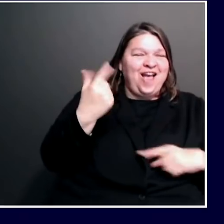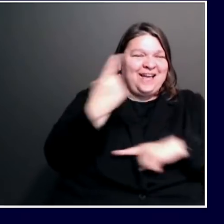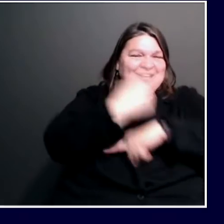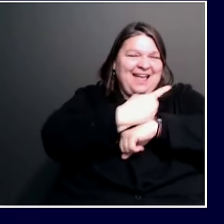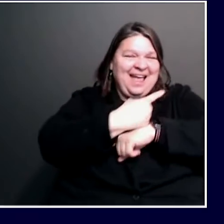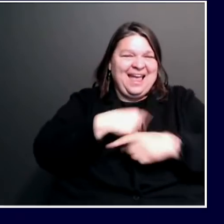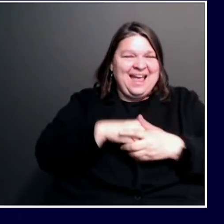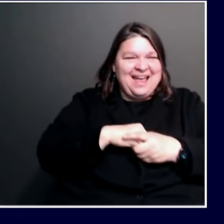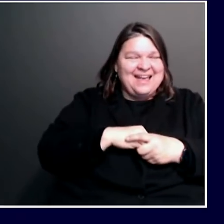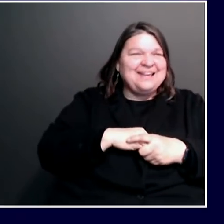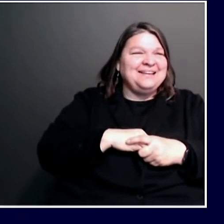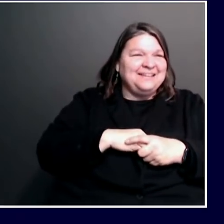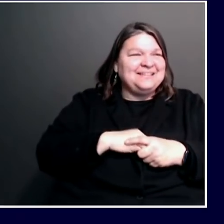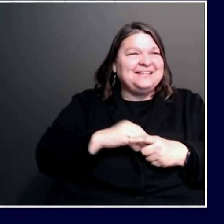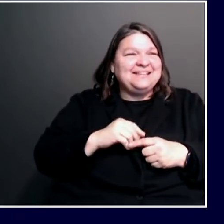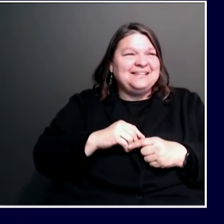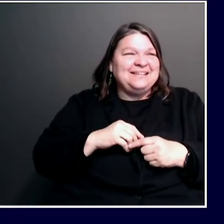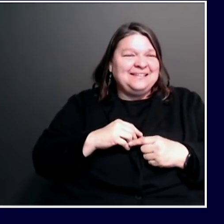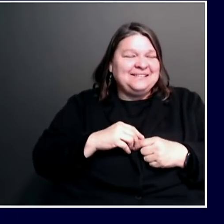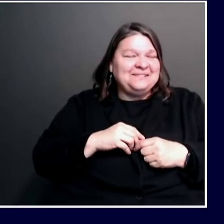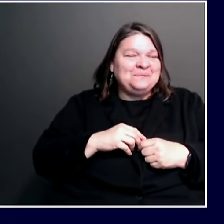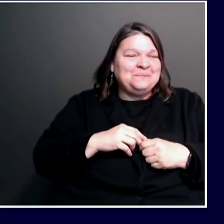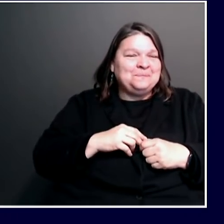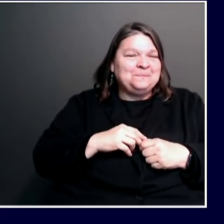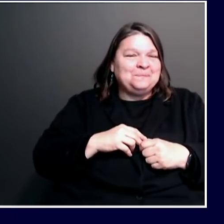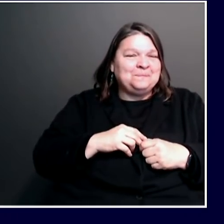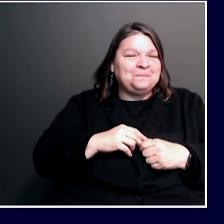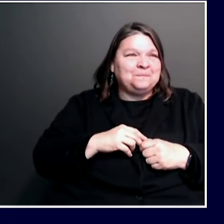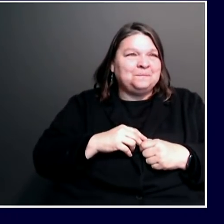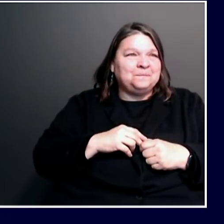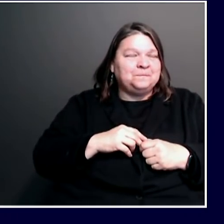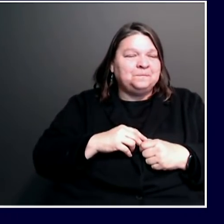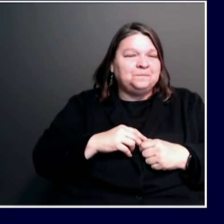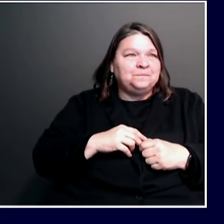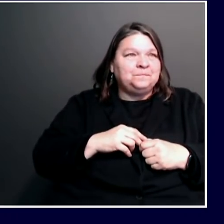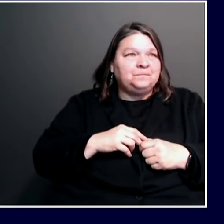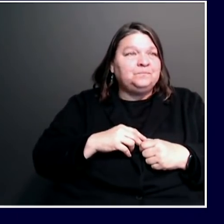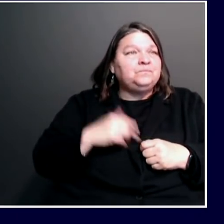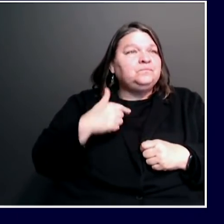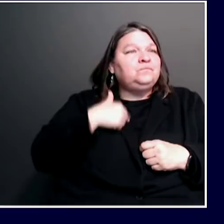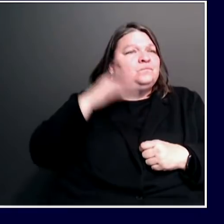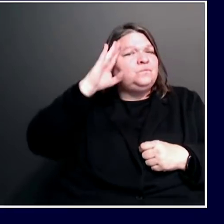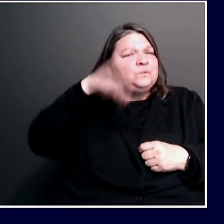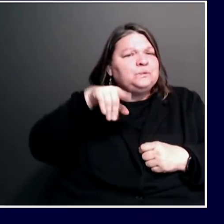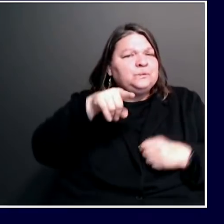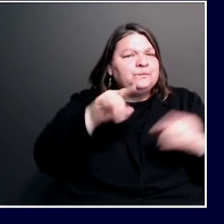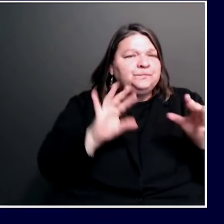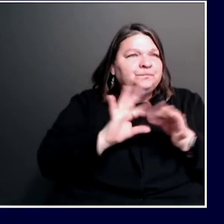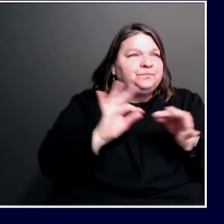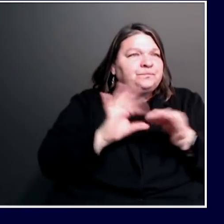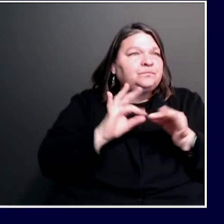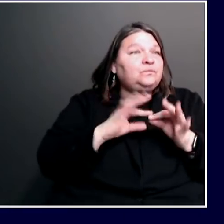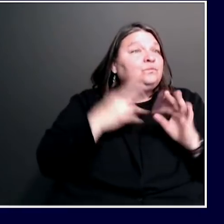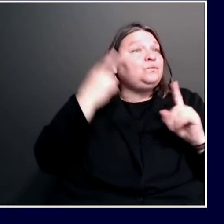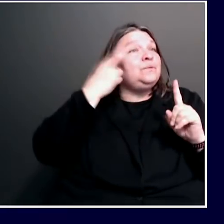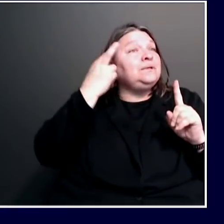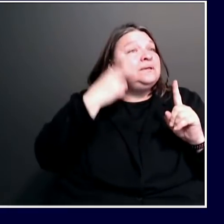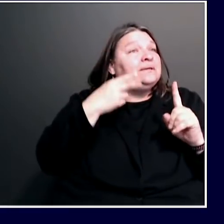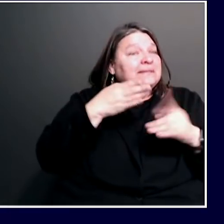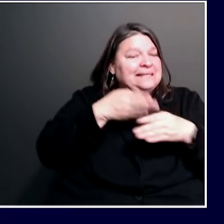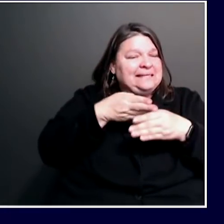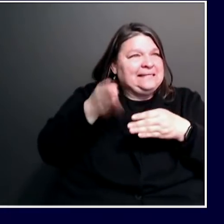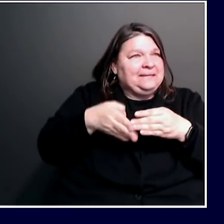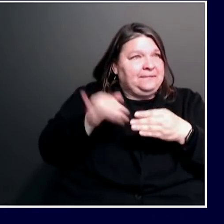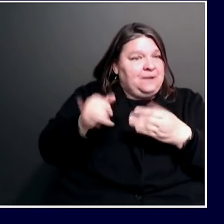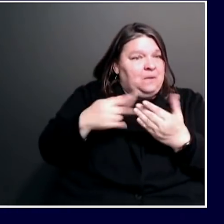wanted to really understand, I know you said that the reasons for ending the contact tracing are